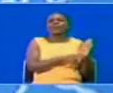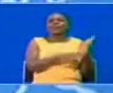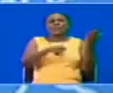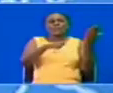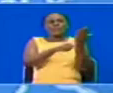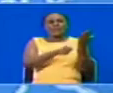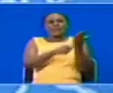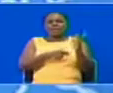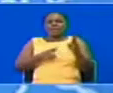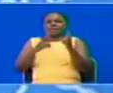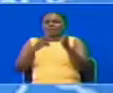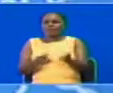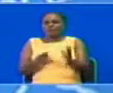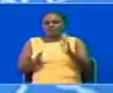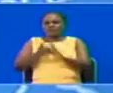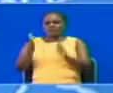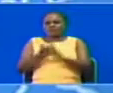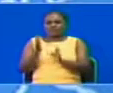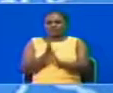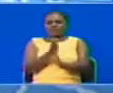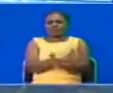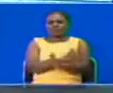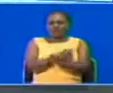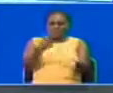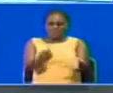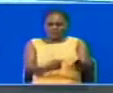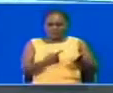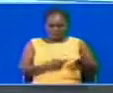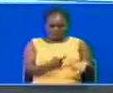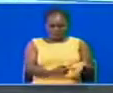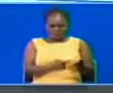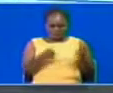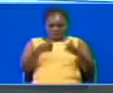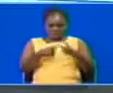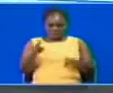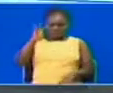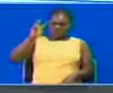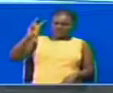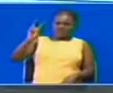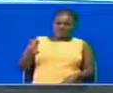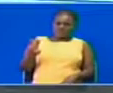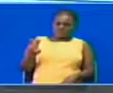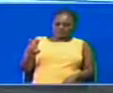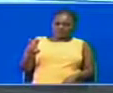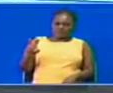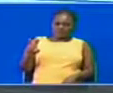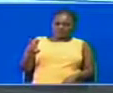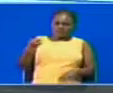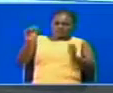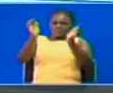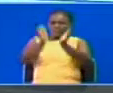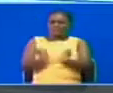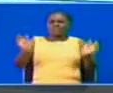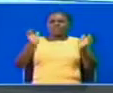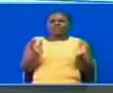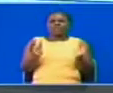that report quickly before we get into a discussion here. Let's take a look at some of the consequences that come out